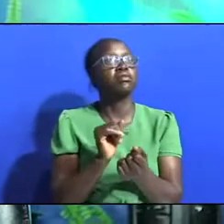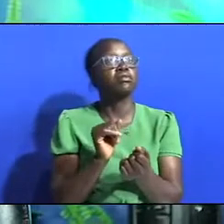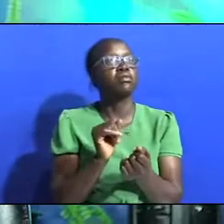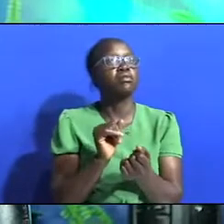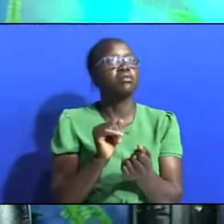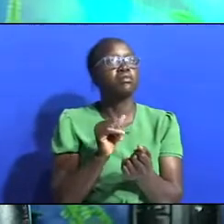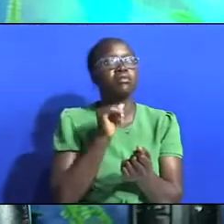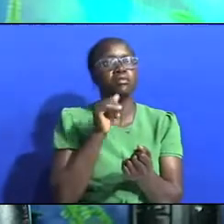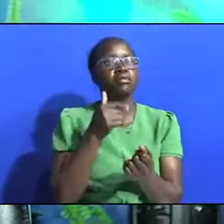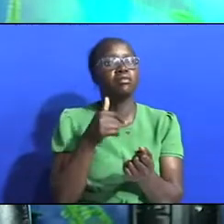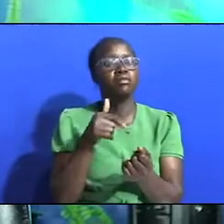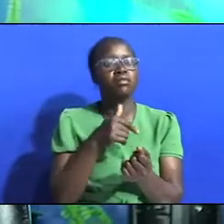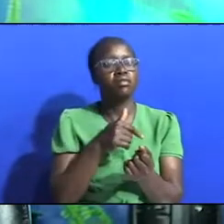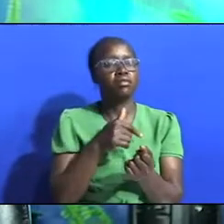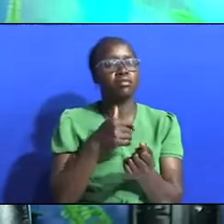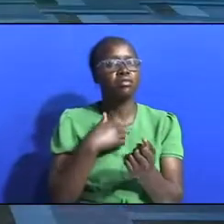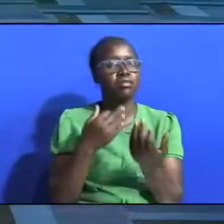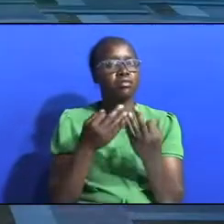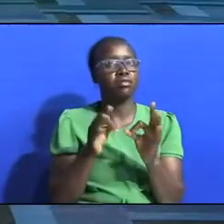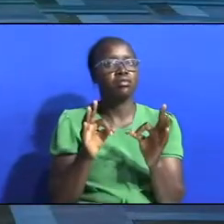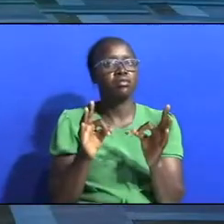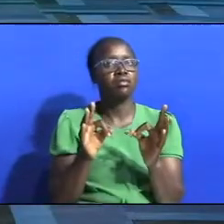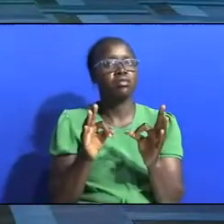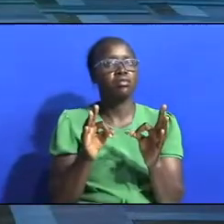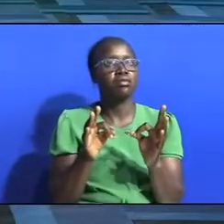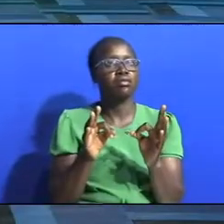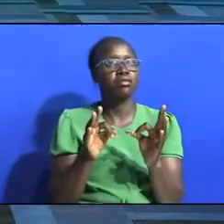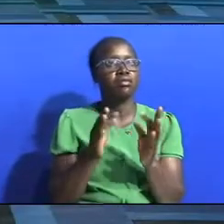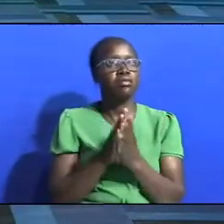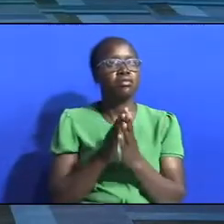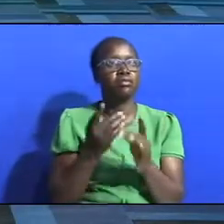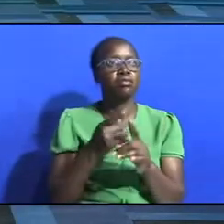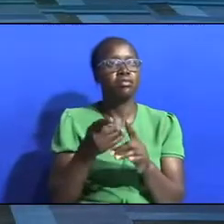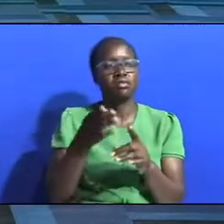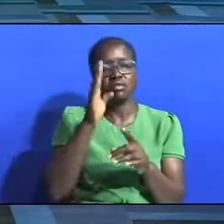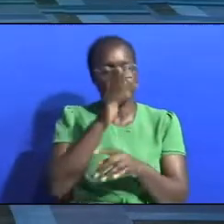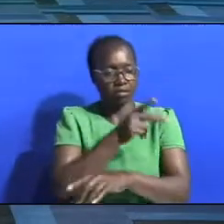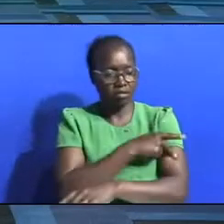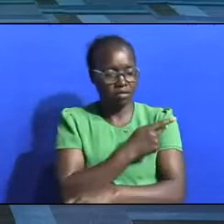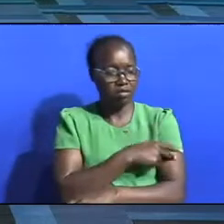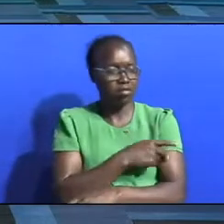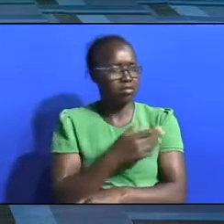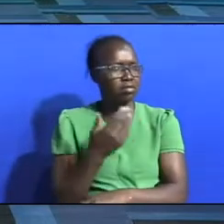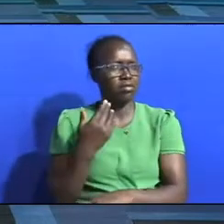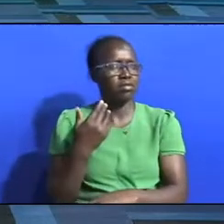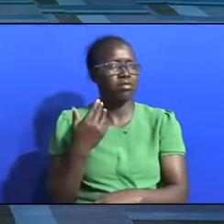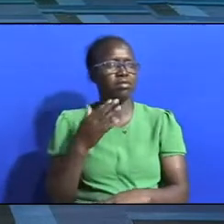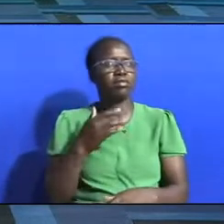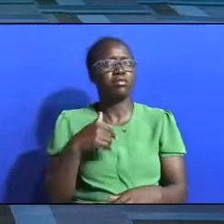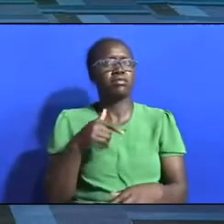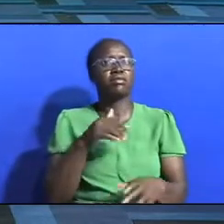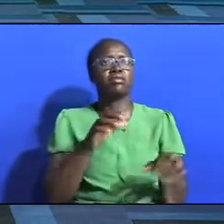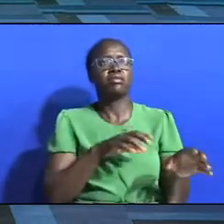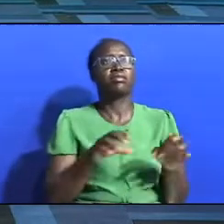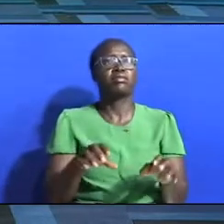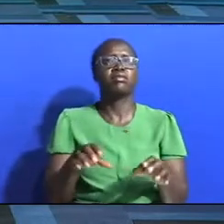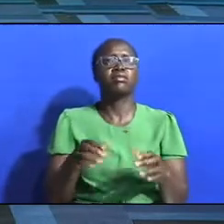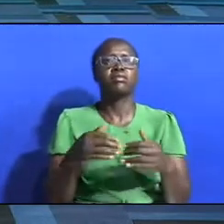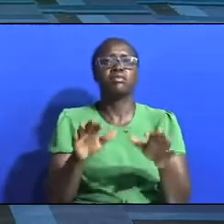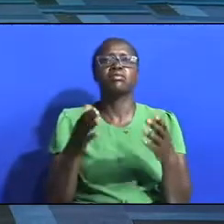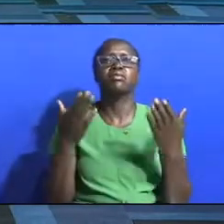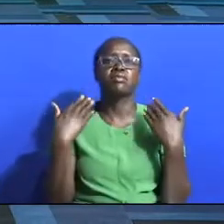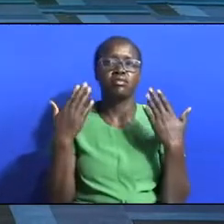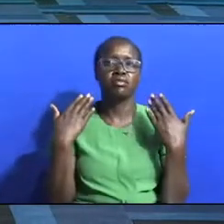has free will. But God is kind. He does not want us to suffer or to get lost